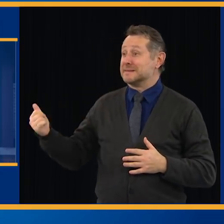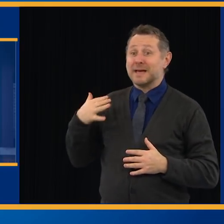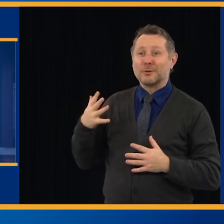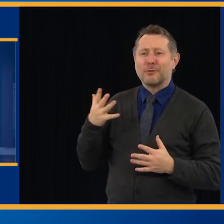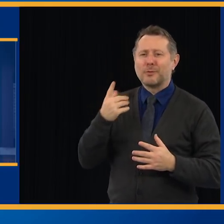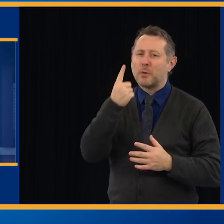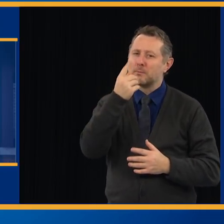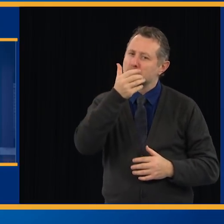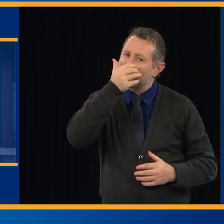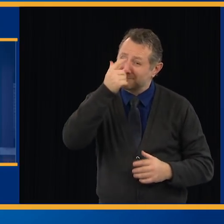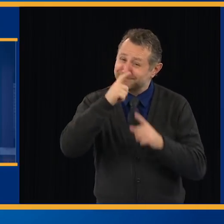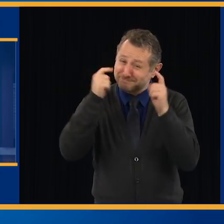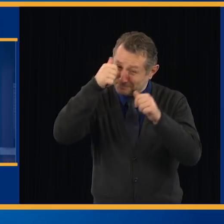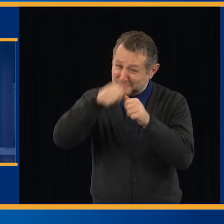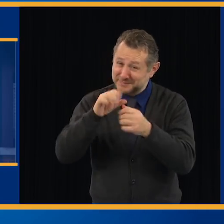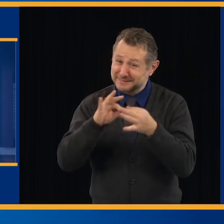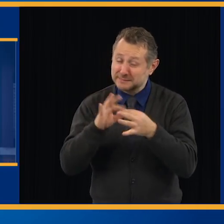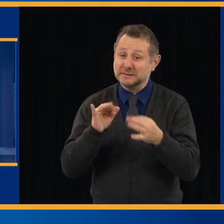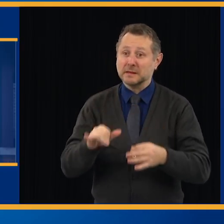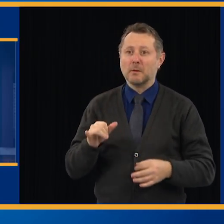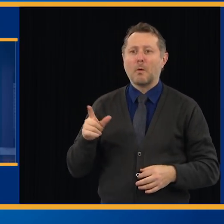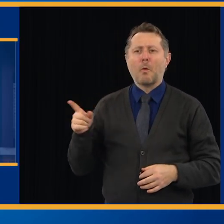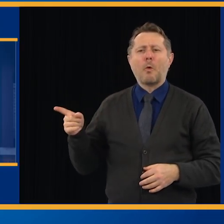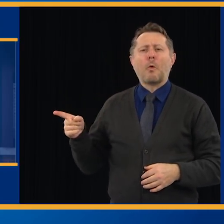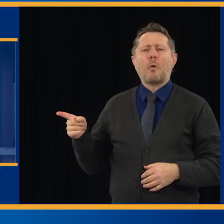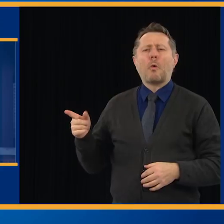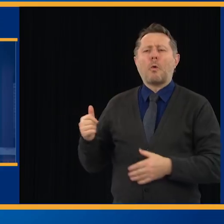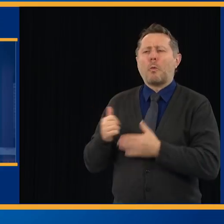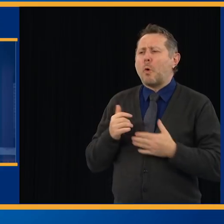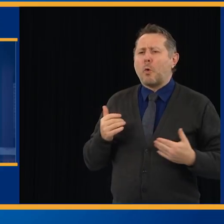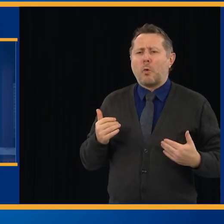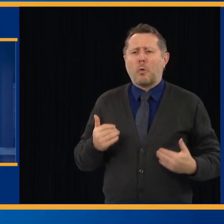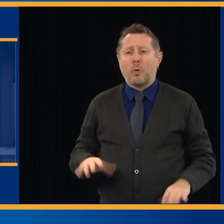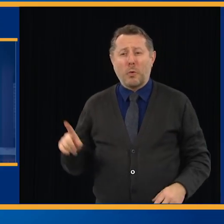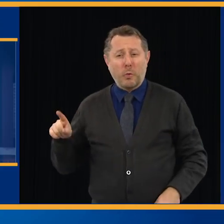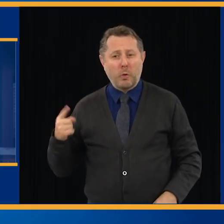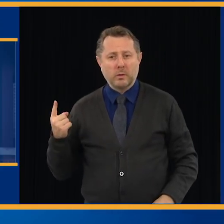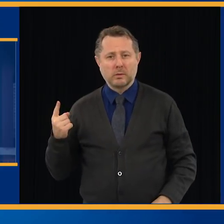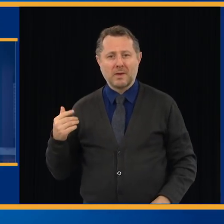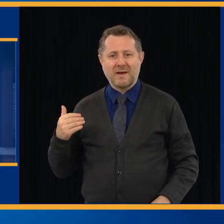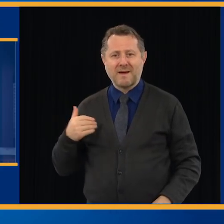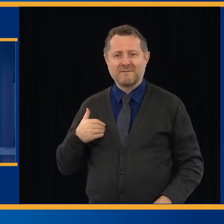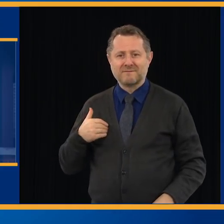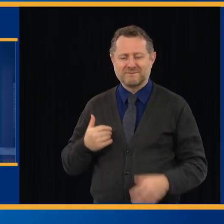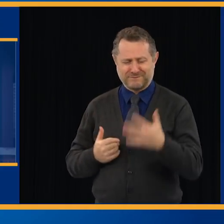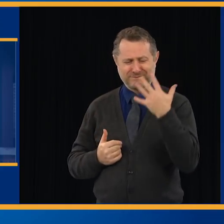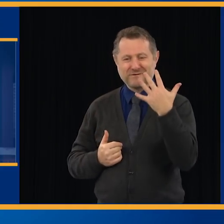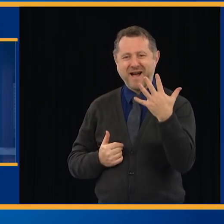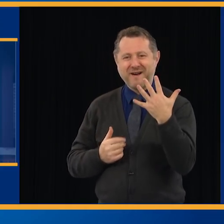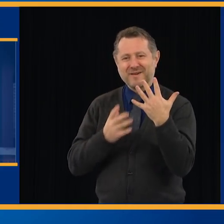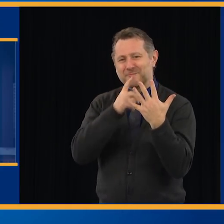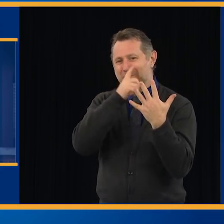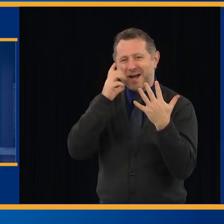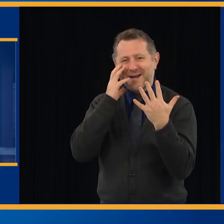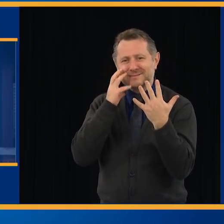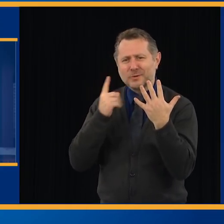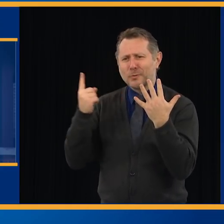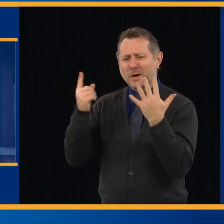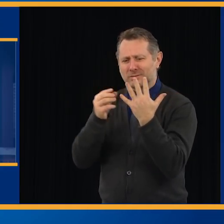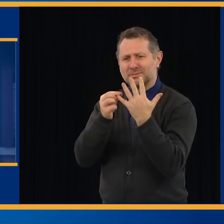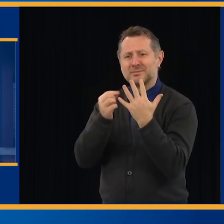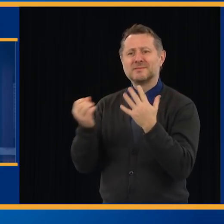to help a New Yorker when he only had 5 masks and a wife with 1 lung